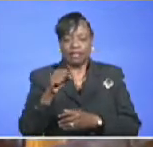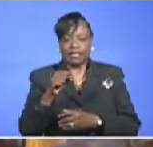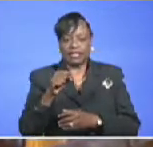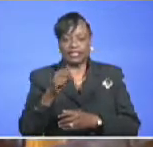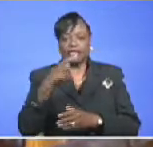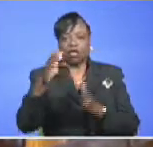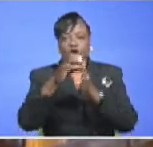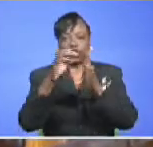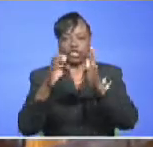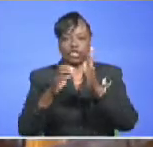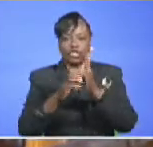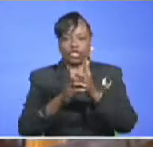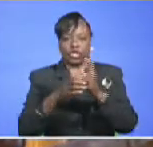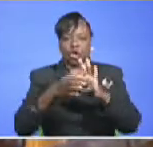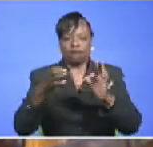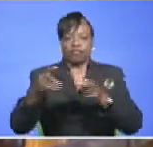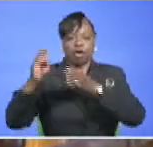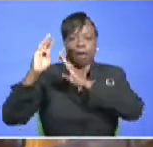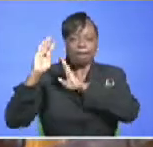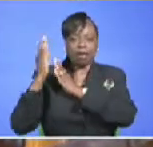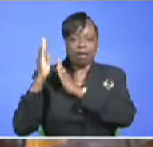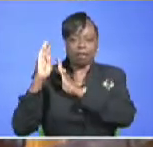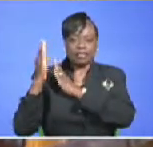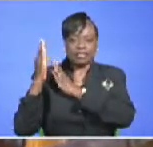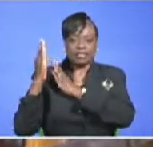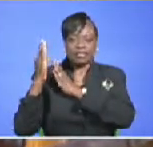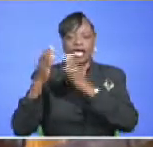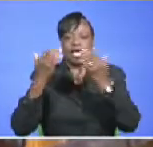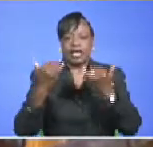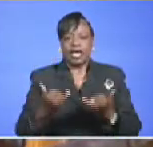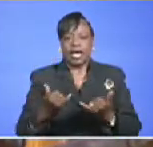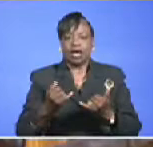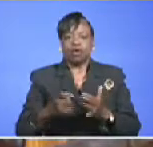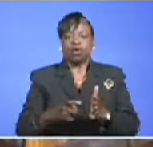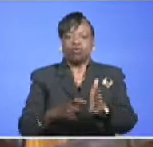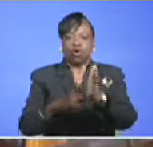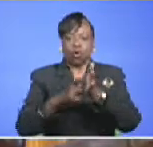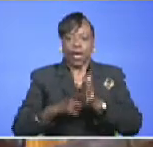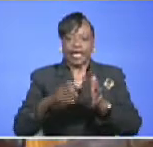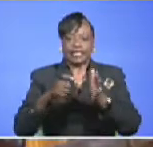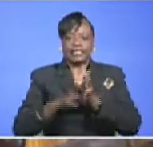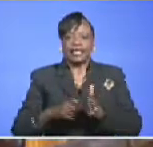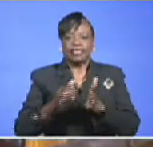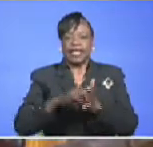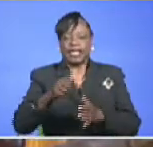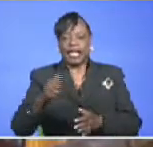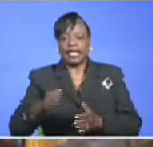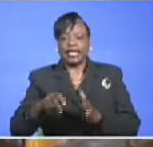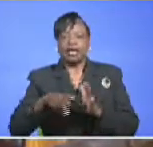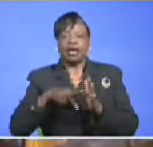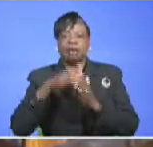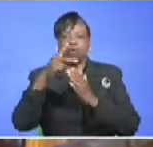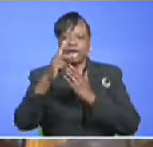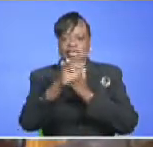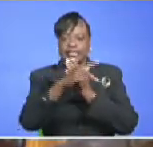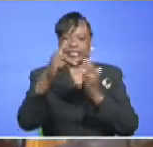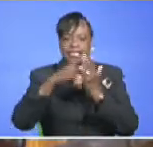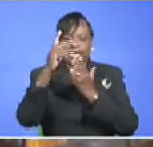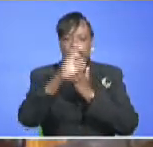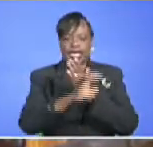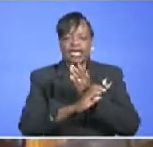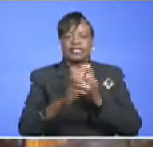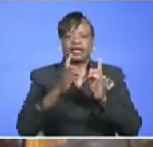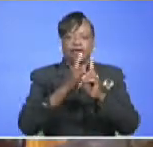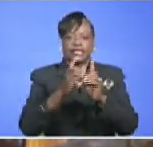the Constitution of the Bahamas now requires that any policy directives given by the